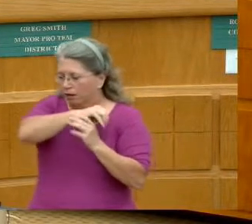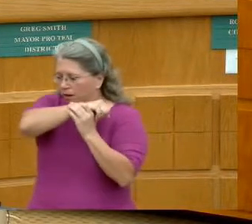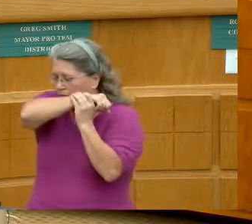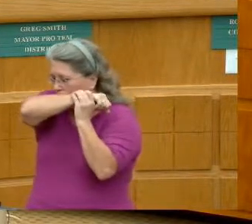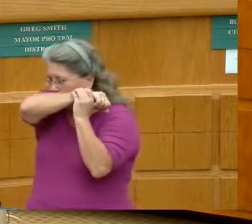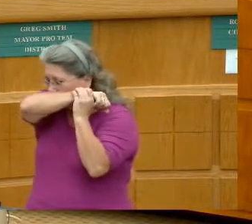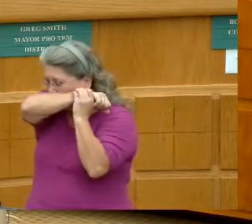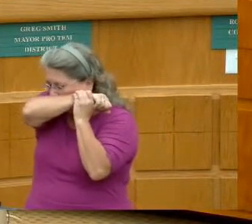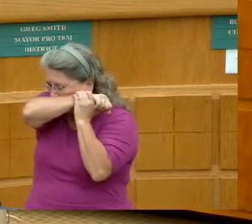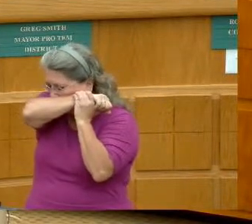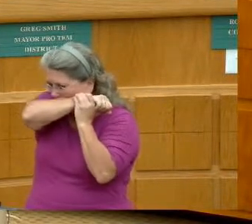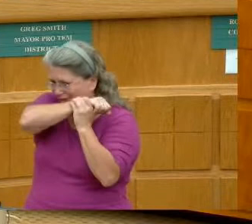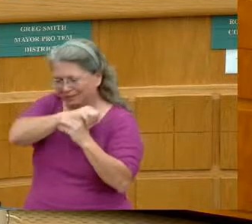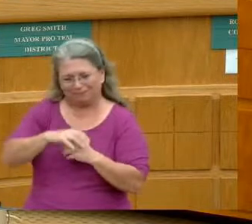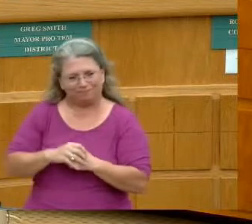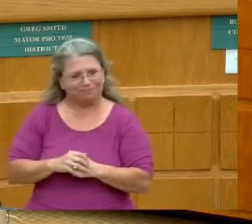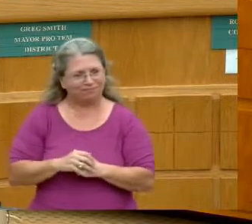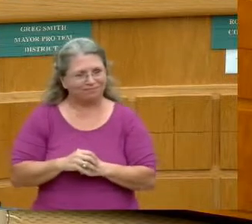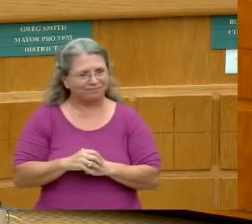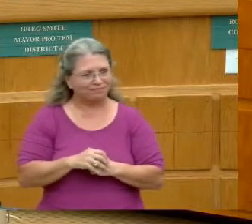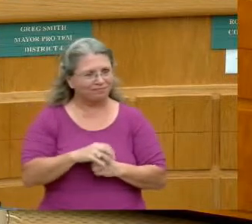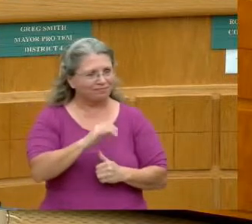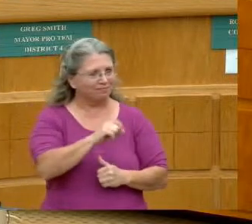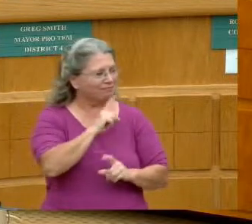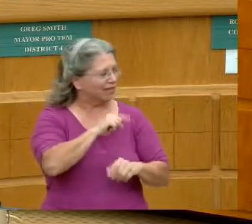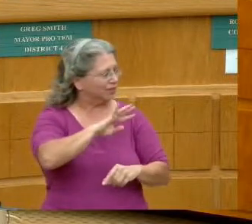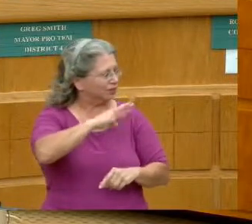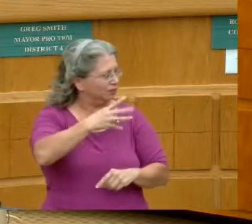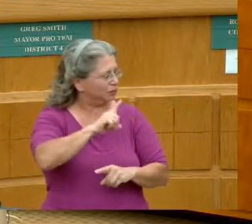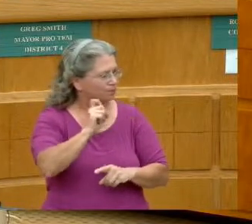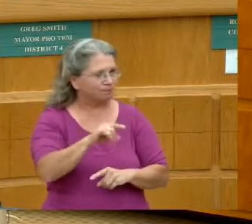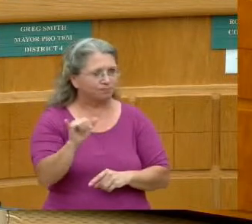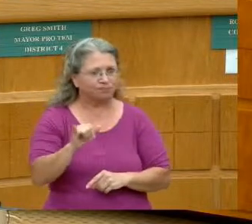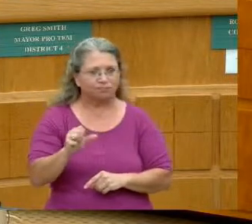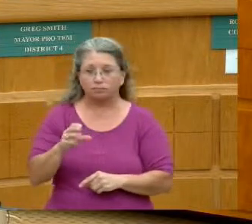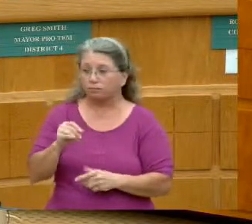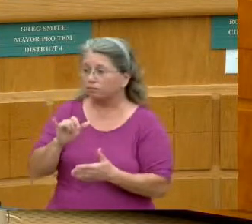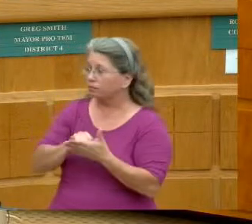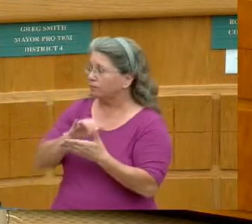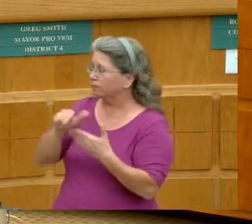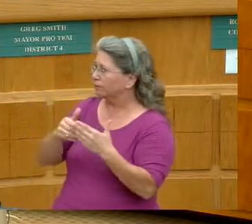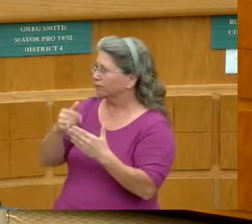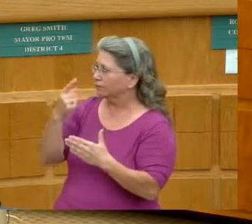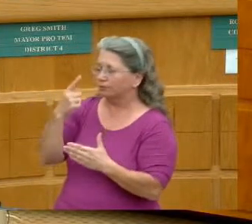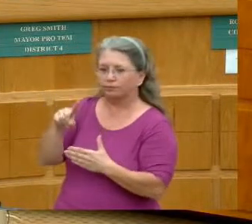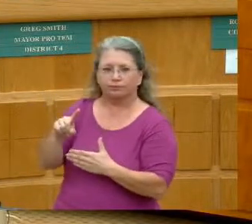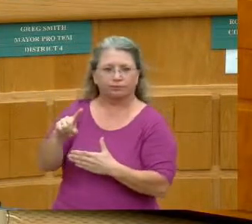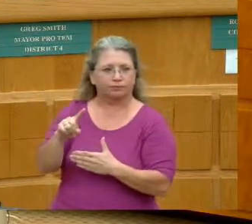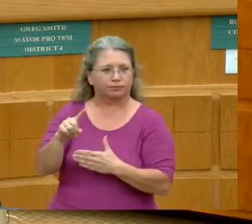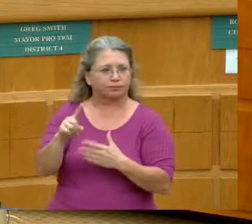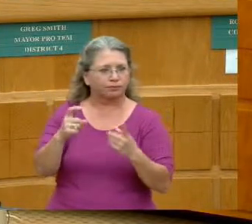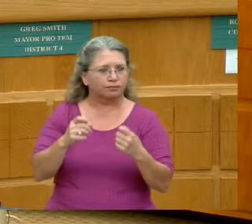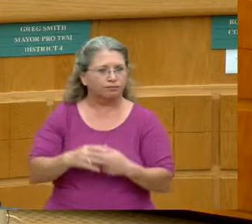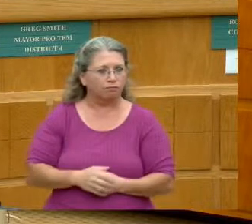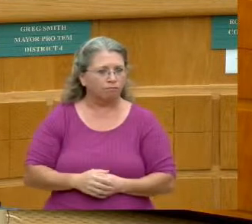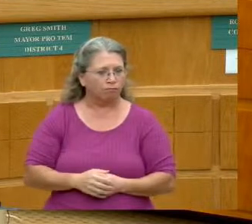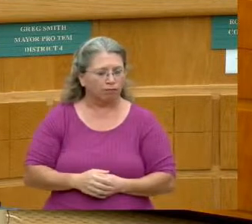All right, and that pretty much answers the fourth question, so that does it for the Q&A. Okay.